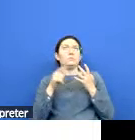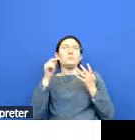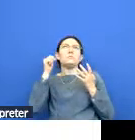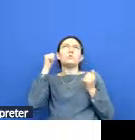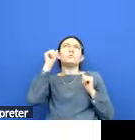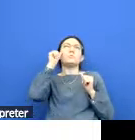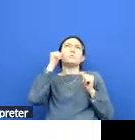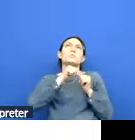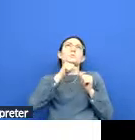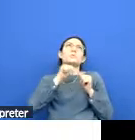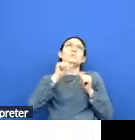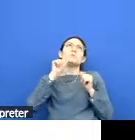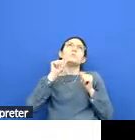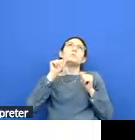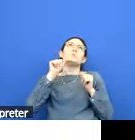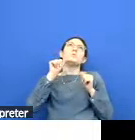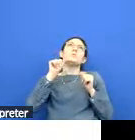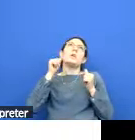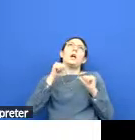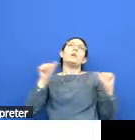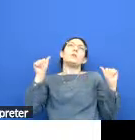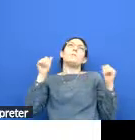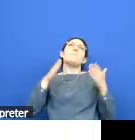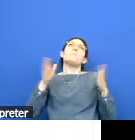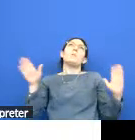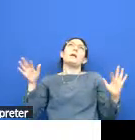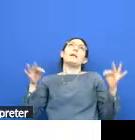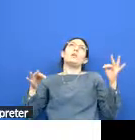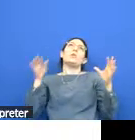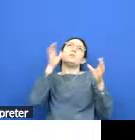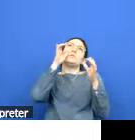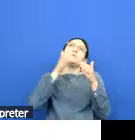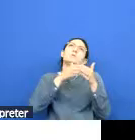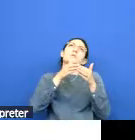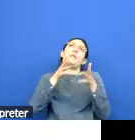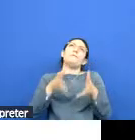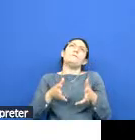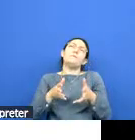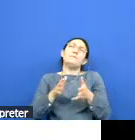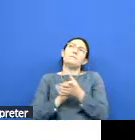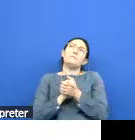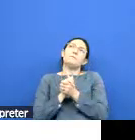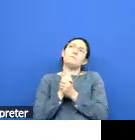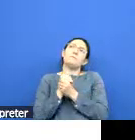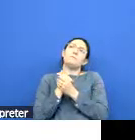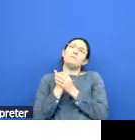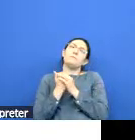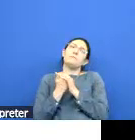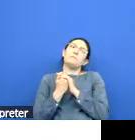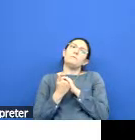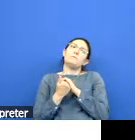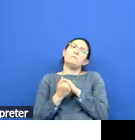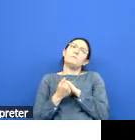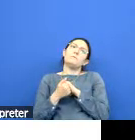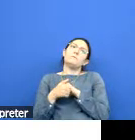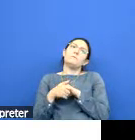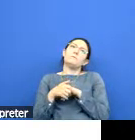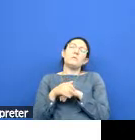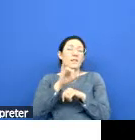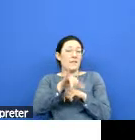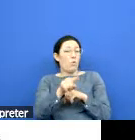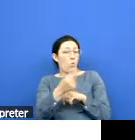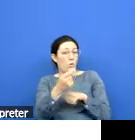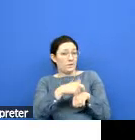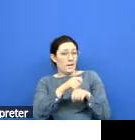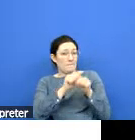there's any public hearings left in terms of the planning board That's the only time when they get mailed